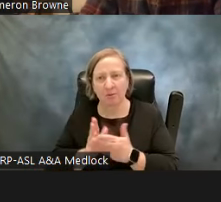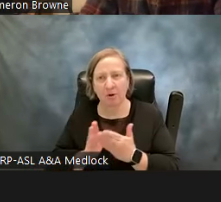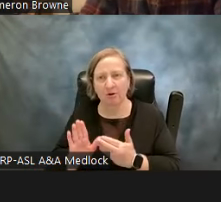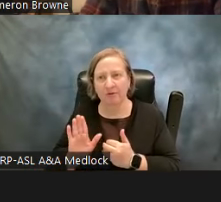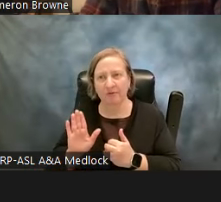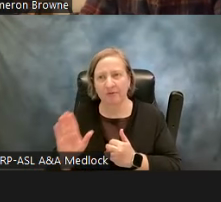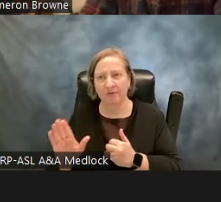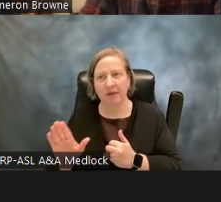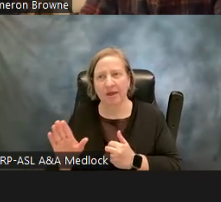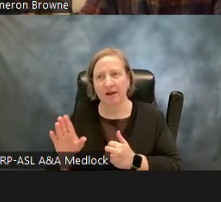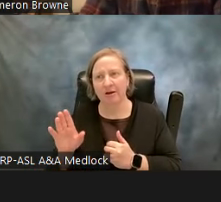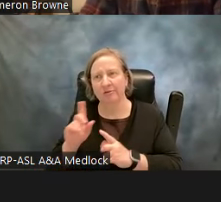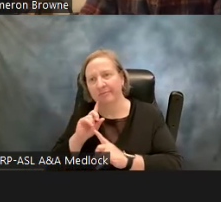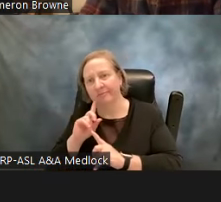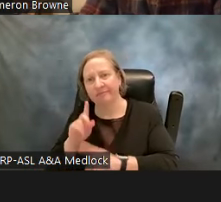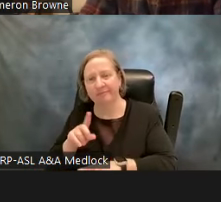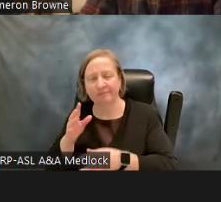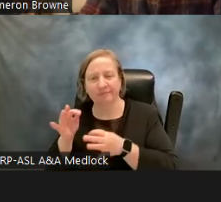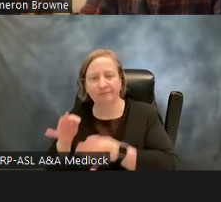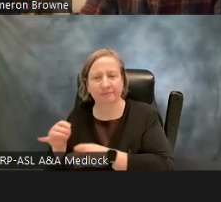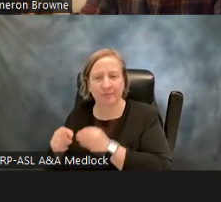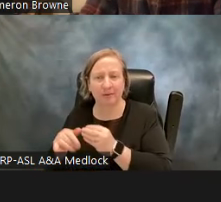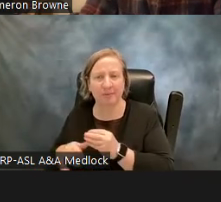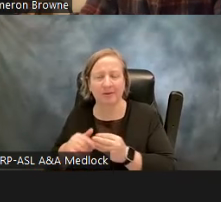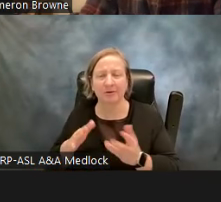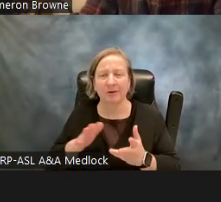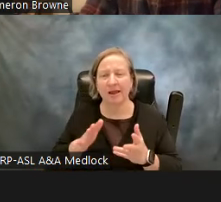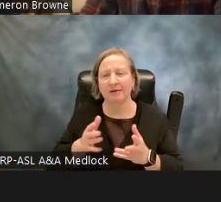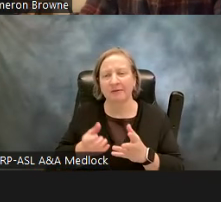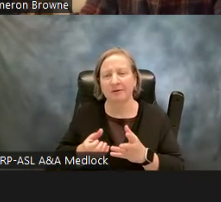be directives around it. So this is a kind of a garden plot item.